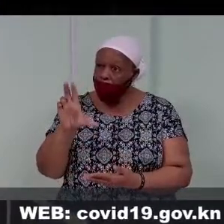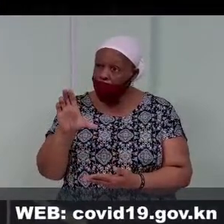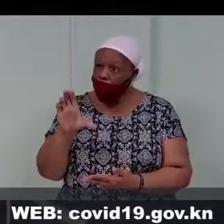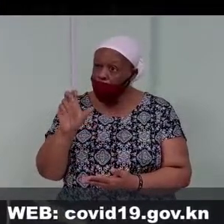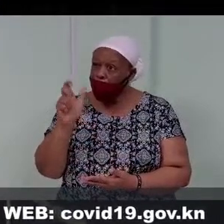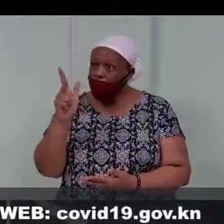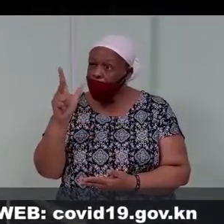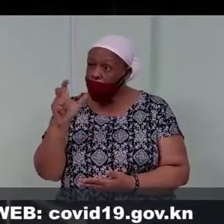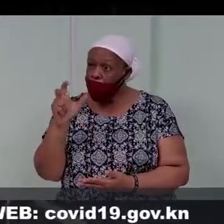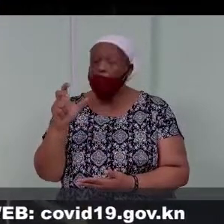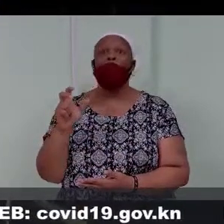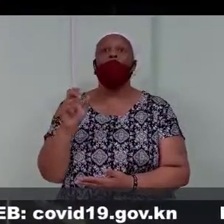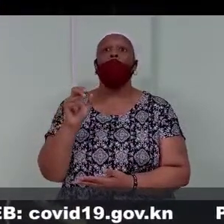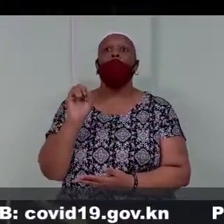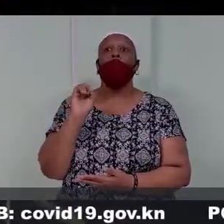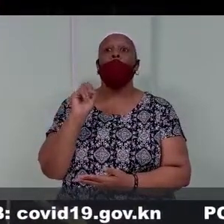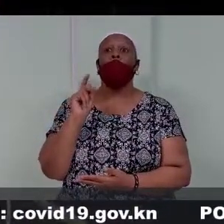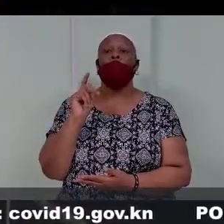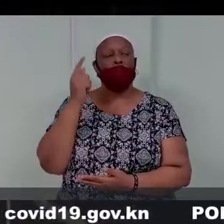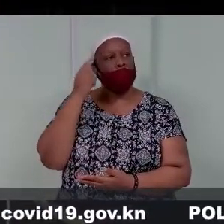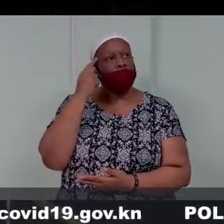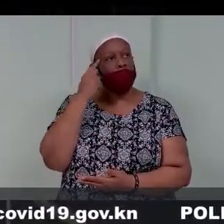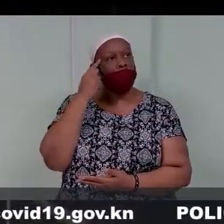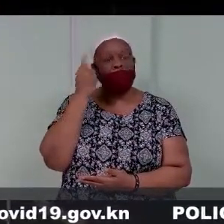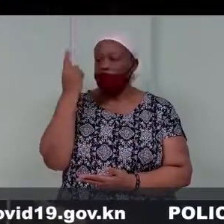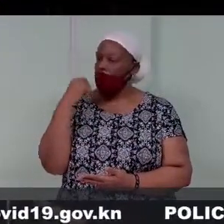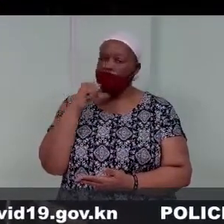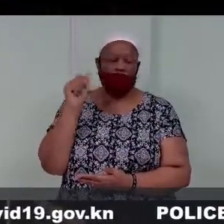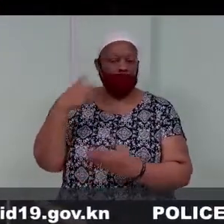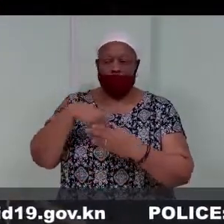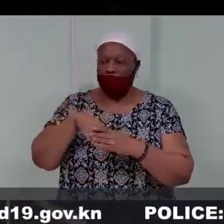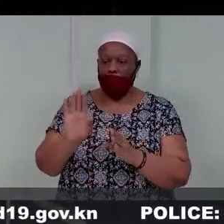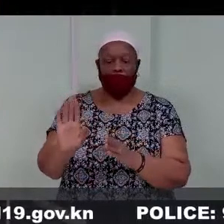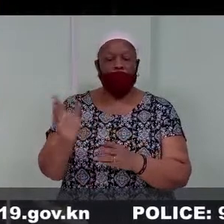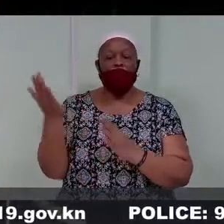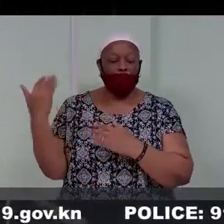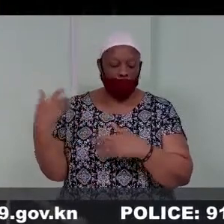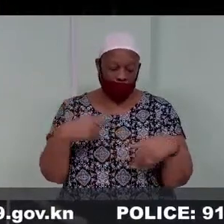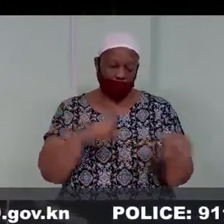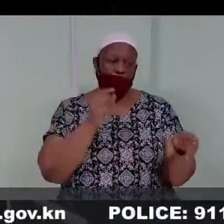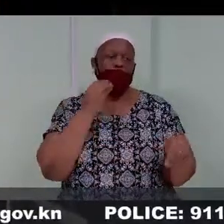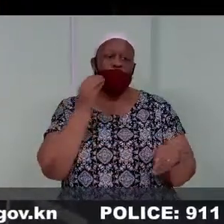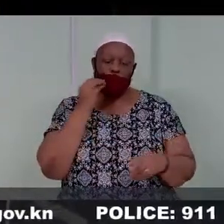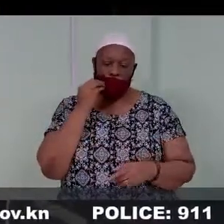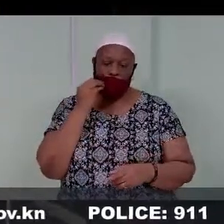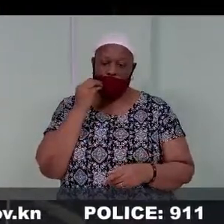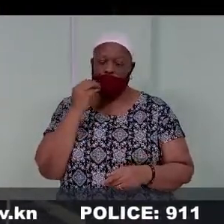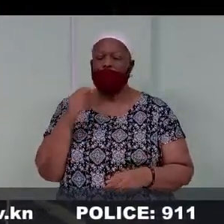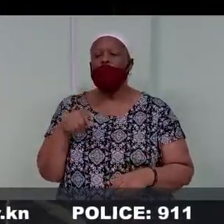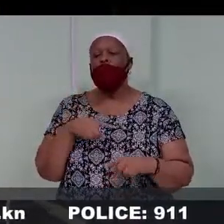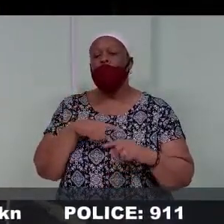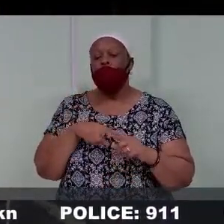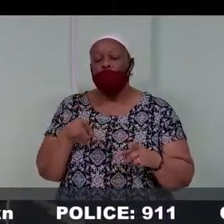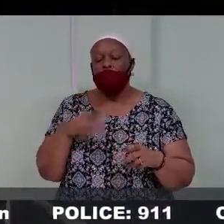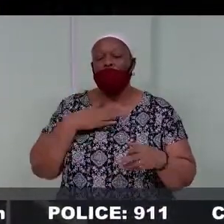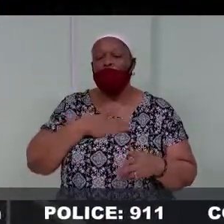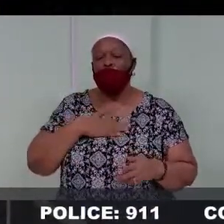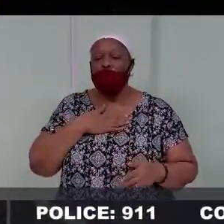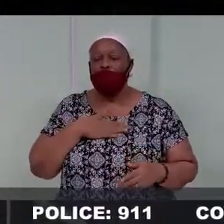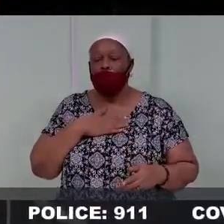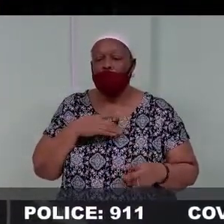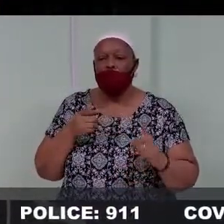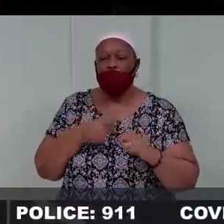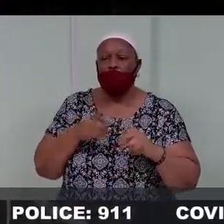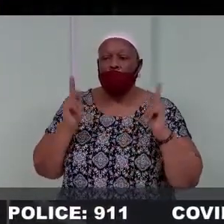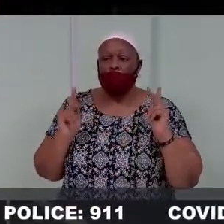have a responsibility to also decide you're not going to go in there. But I want to make an appeal to the organizers, because when the place was